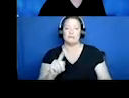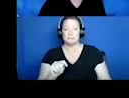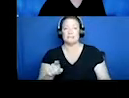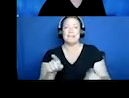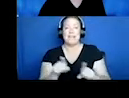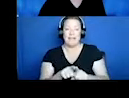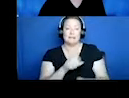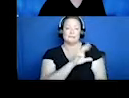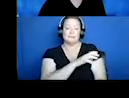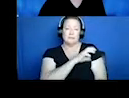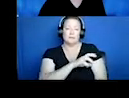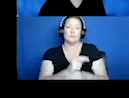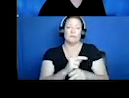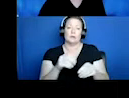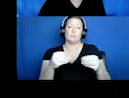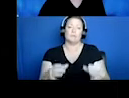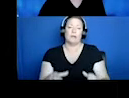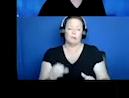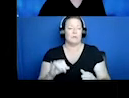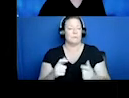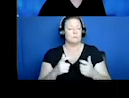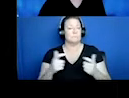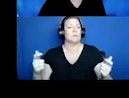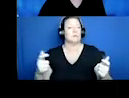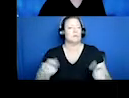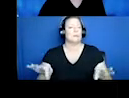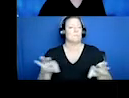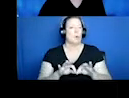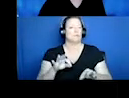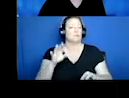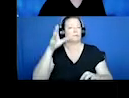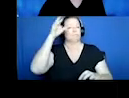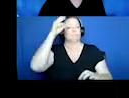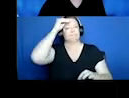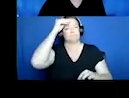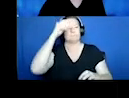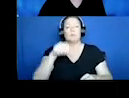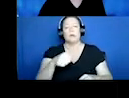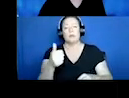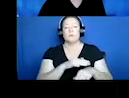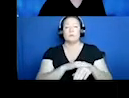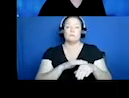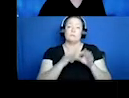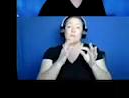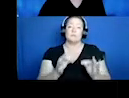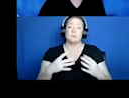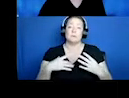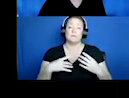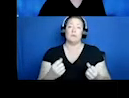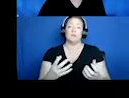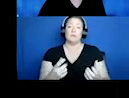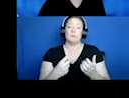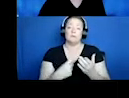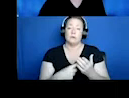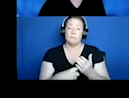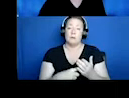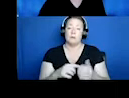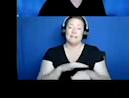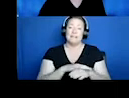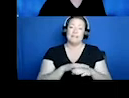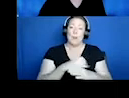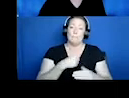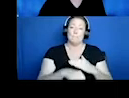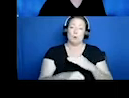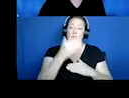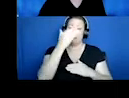providers. So for me, that was one of the key takeaways. Another Indigenous determinant of health that I wanted to talk about is just the Indigenous birthing knowledge